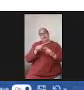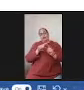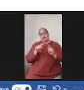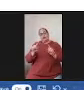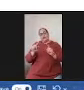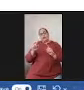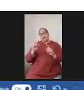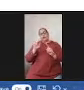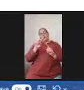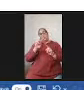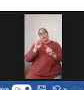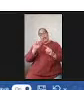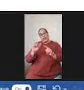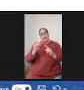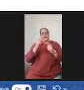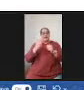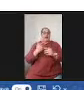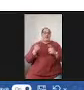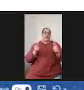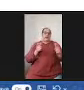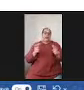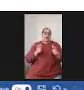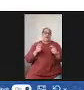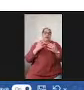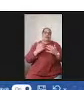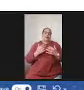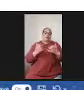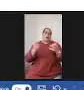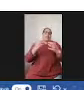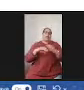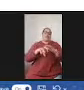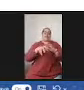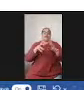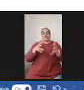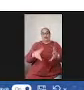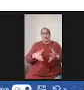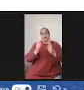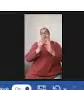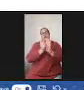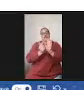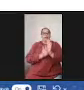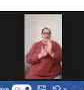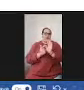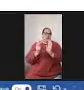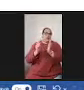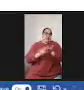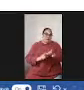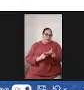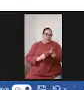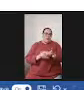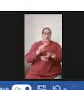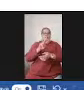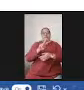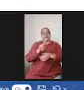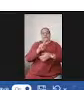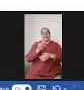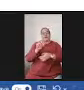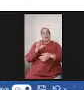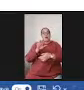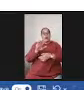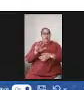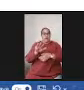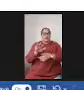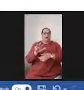17(2)(a) of the Financial Management of Parliament and Provincial Legislatures Act 2009,